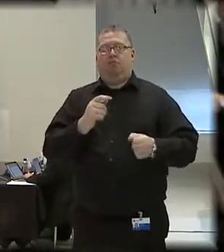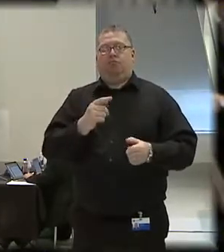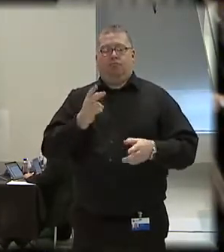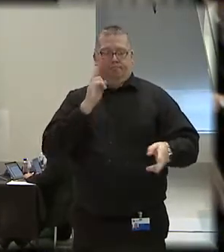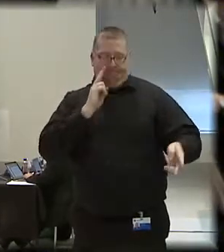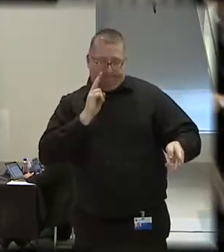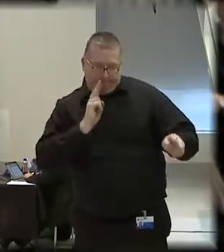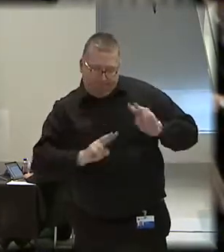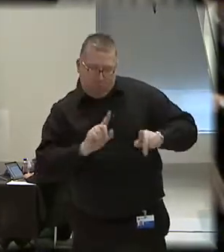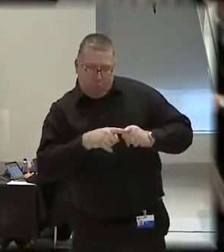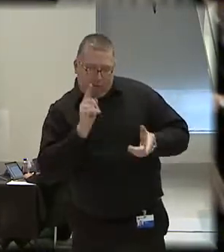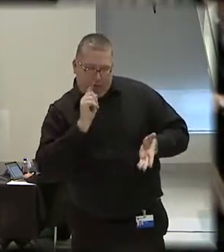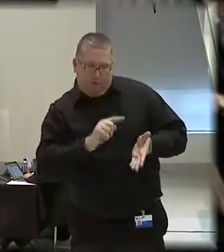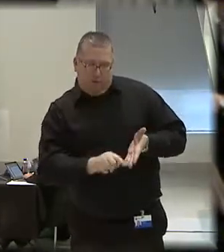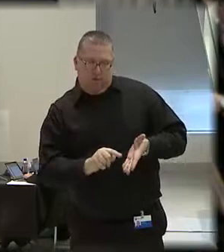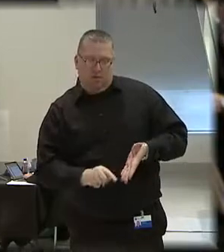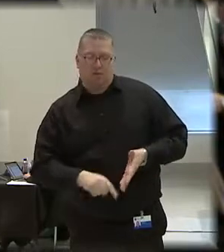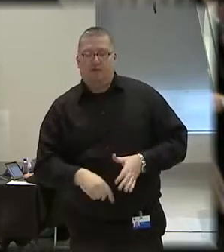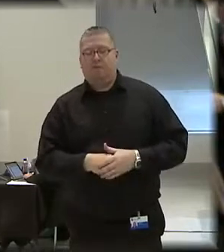investigated.